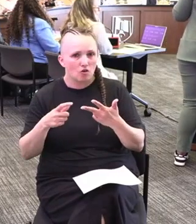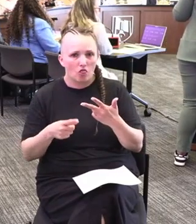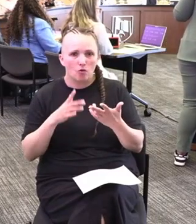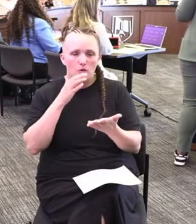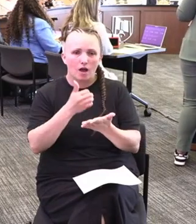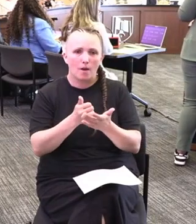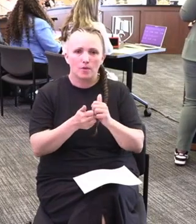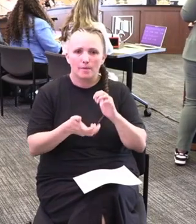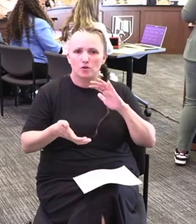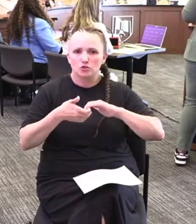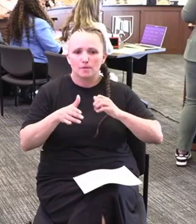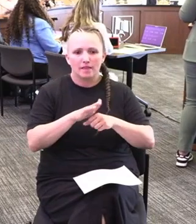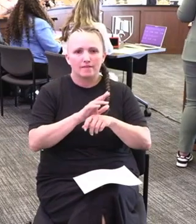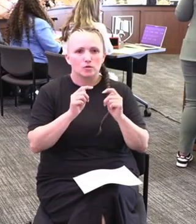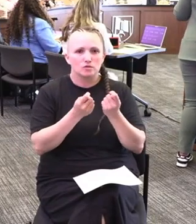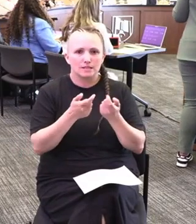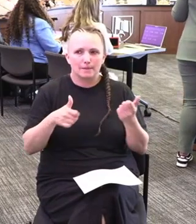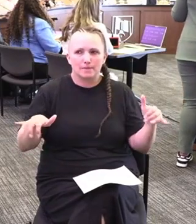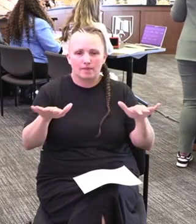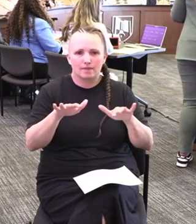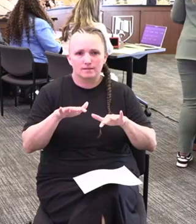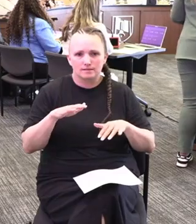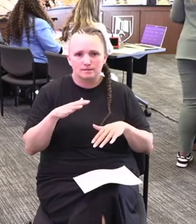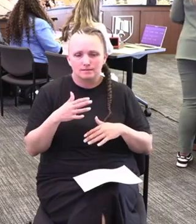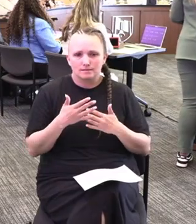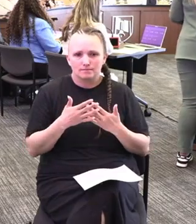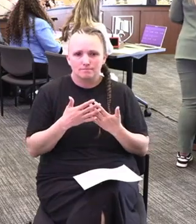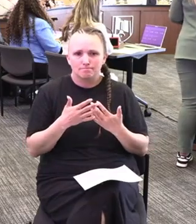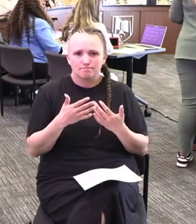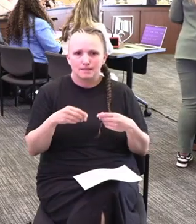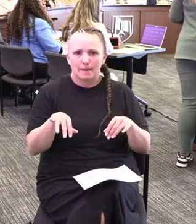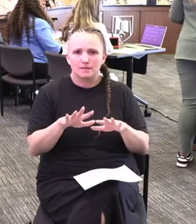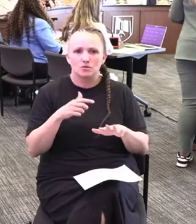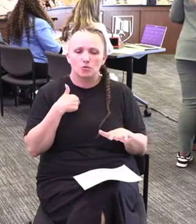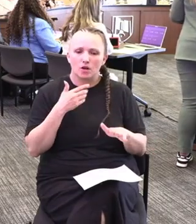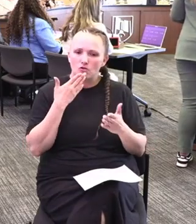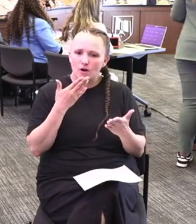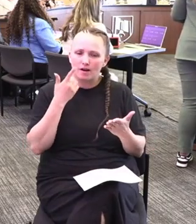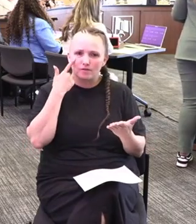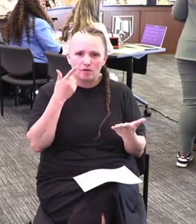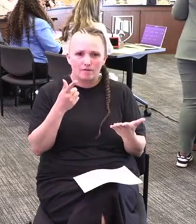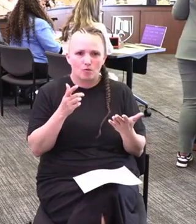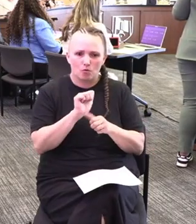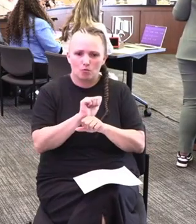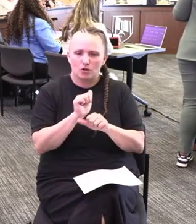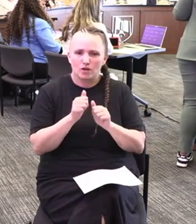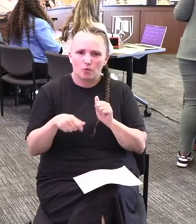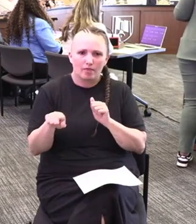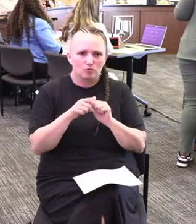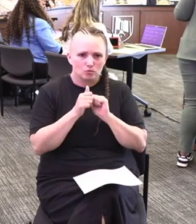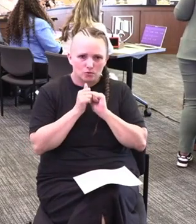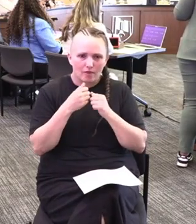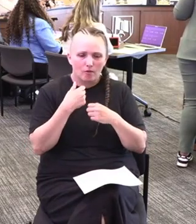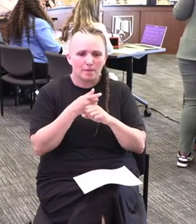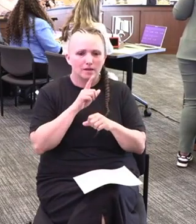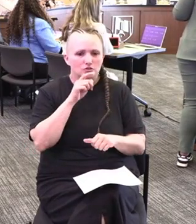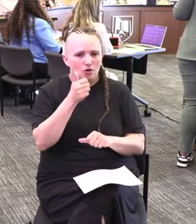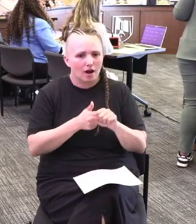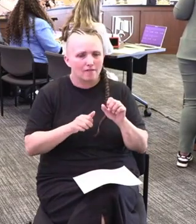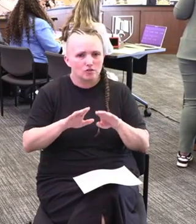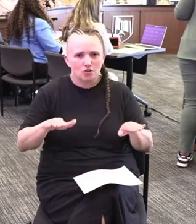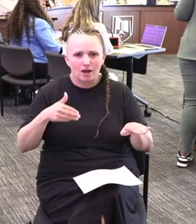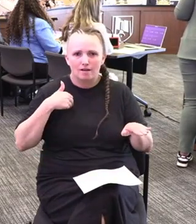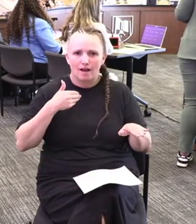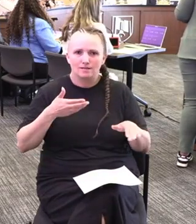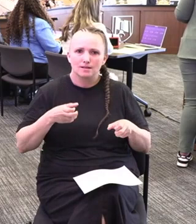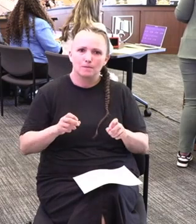just the entire team around the facilities. We are so grateful for the chance to stand side by side alongside JJC and make sure that every child has the chance to really truly